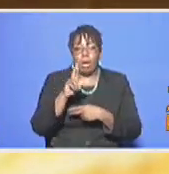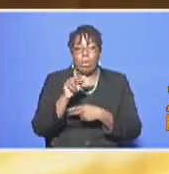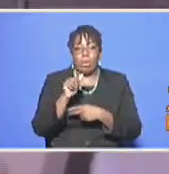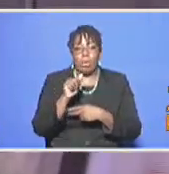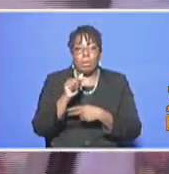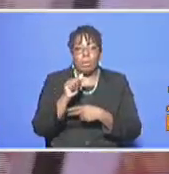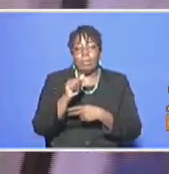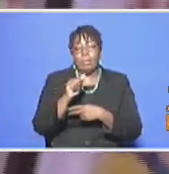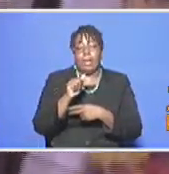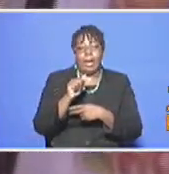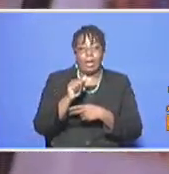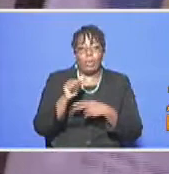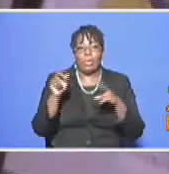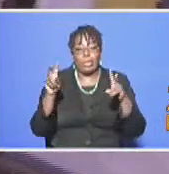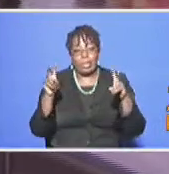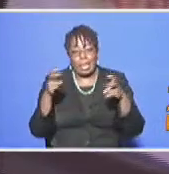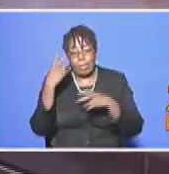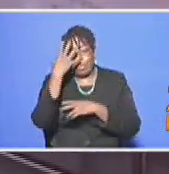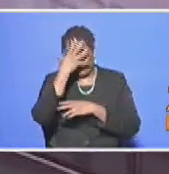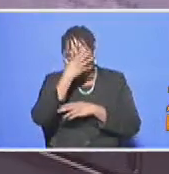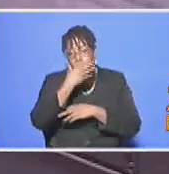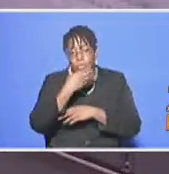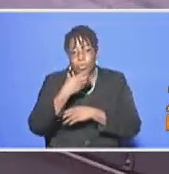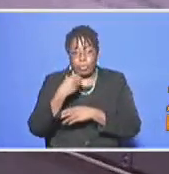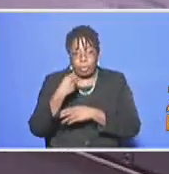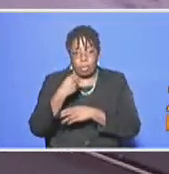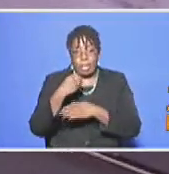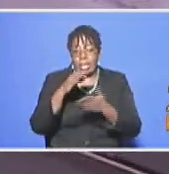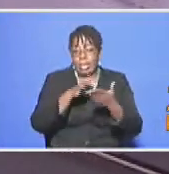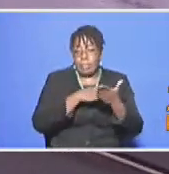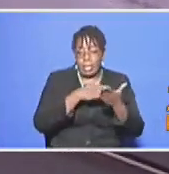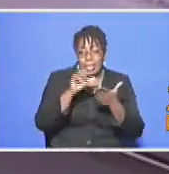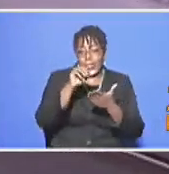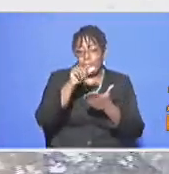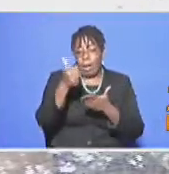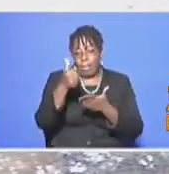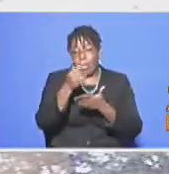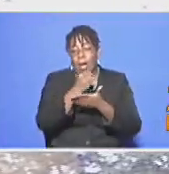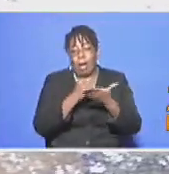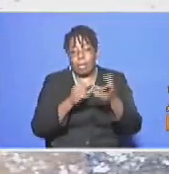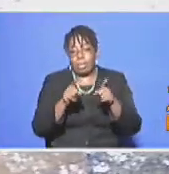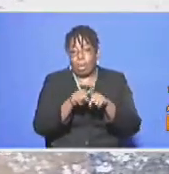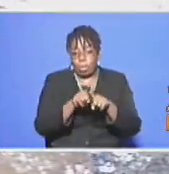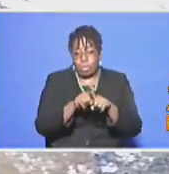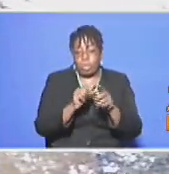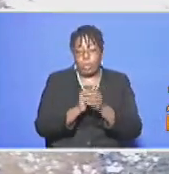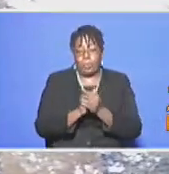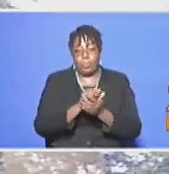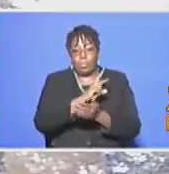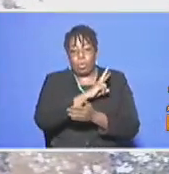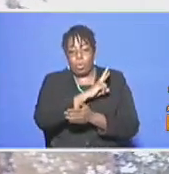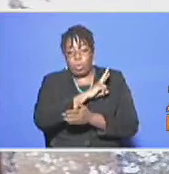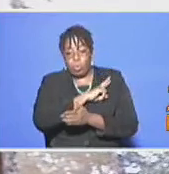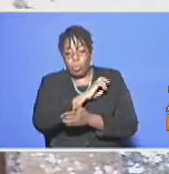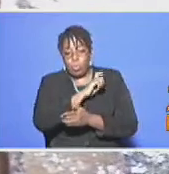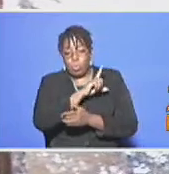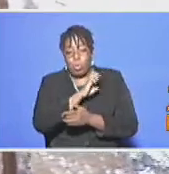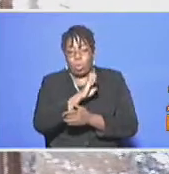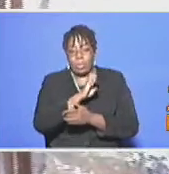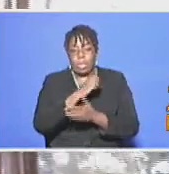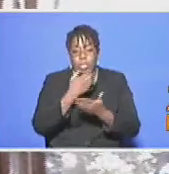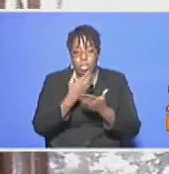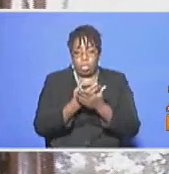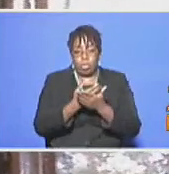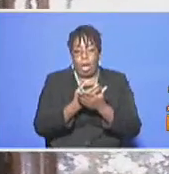garden theme. We also have beautiful prints by Chan Pratt and other artists as well. Roll believes hanging a piece of art is a